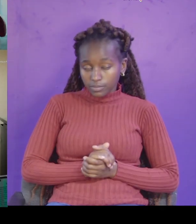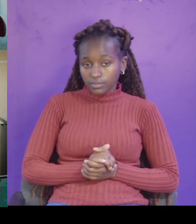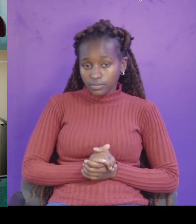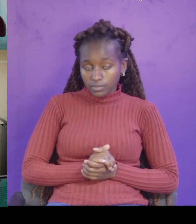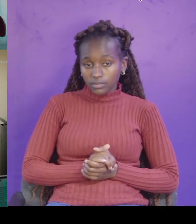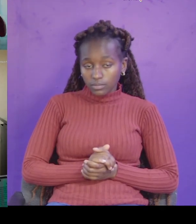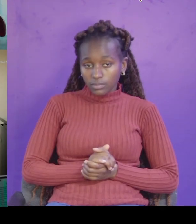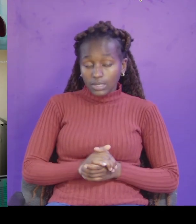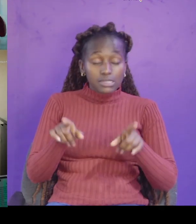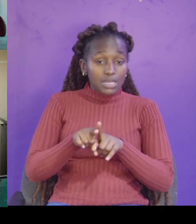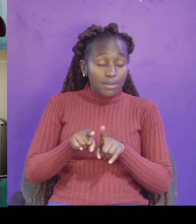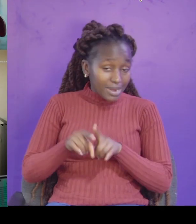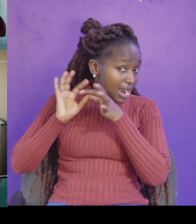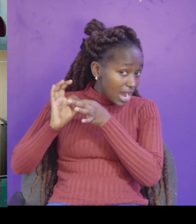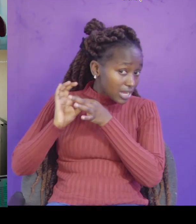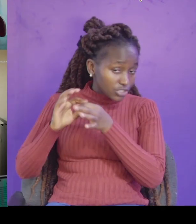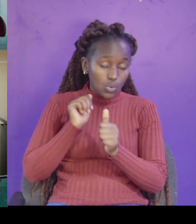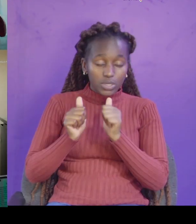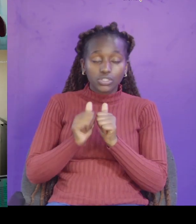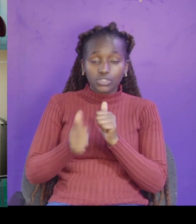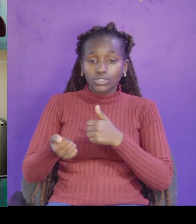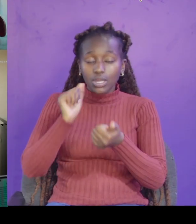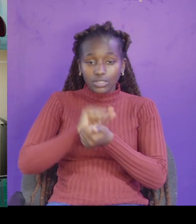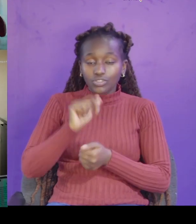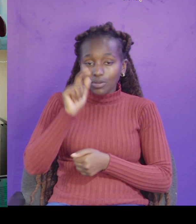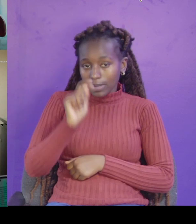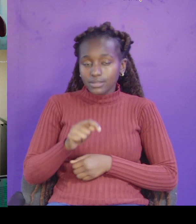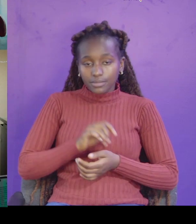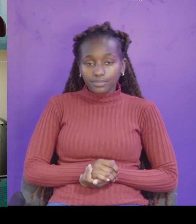culture that we need to change, which is a bad culture.